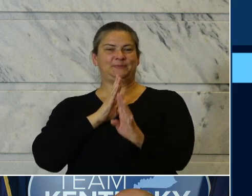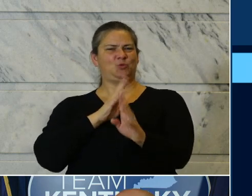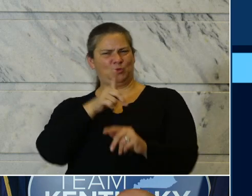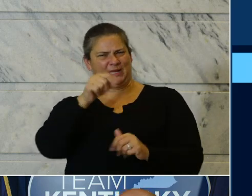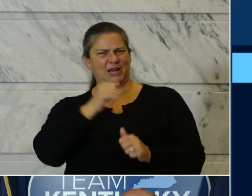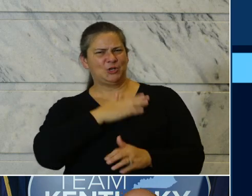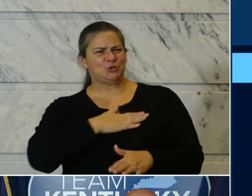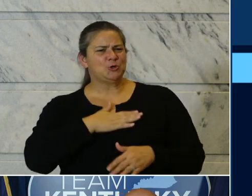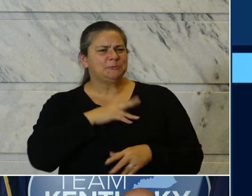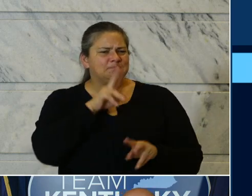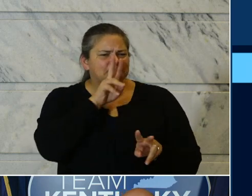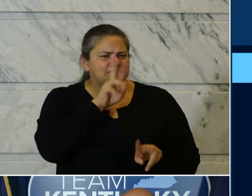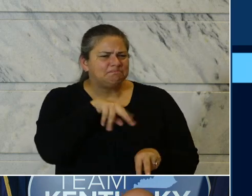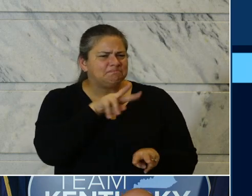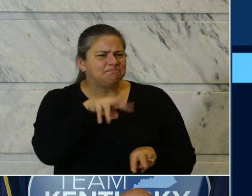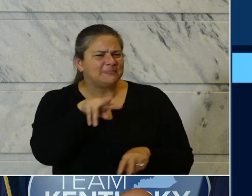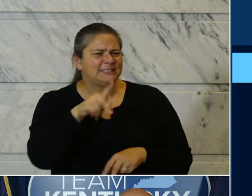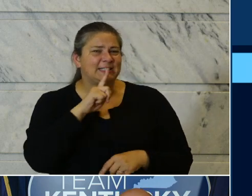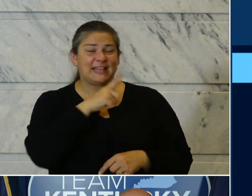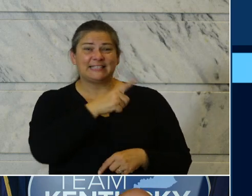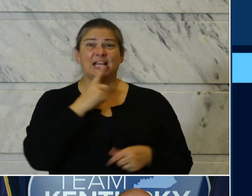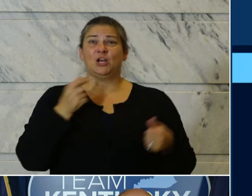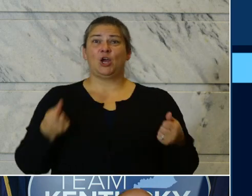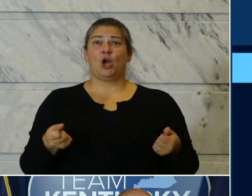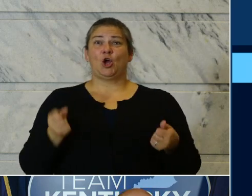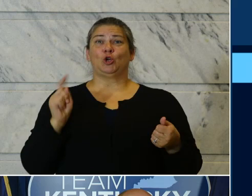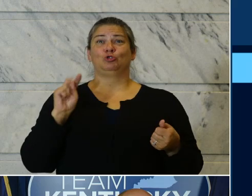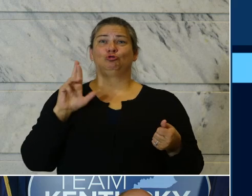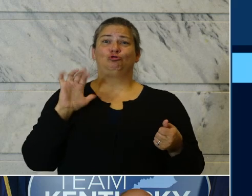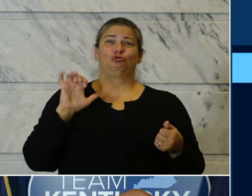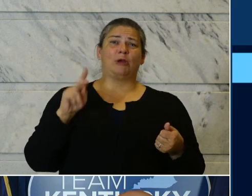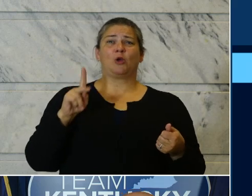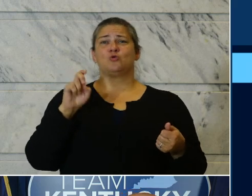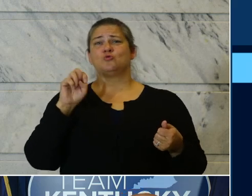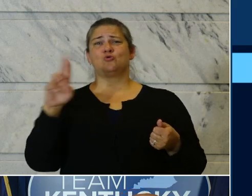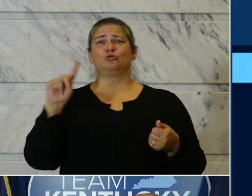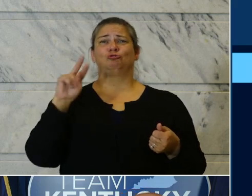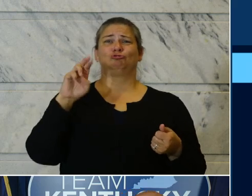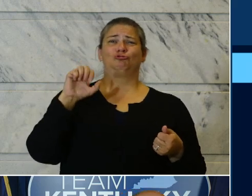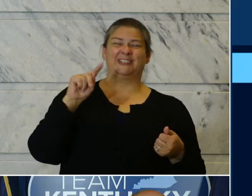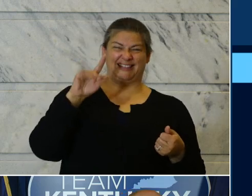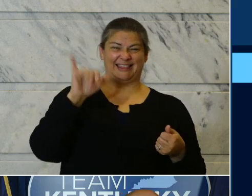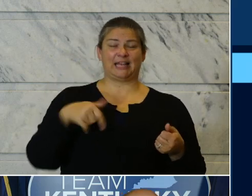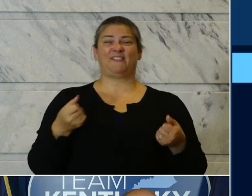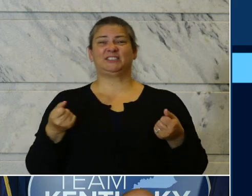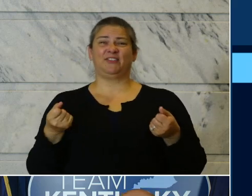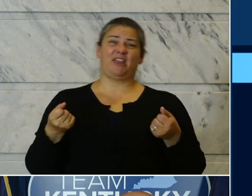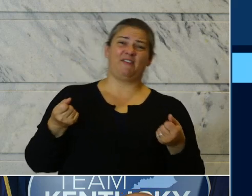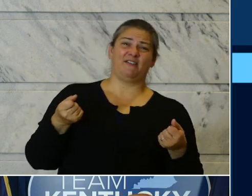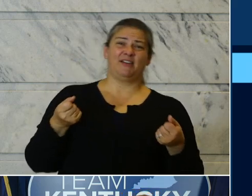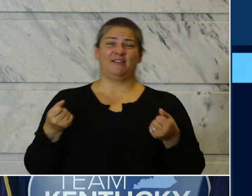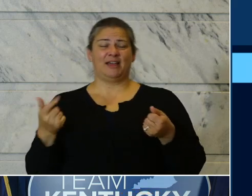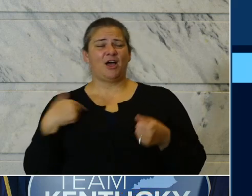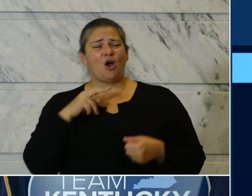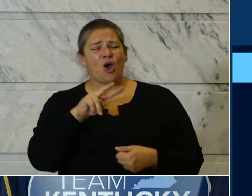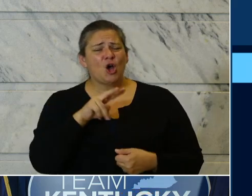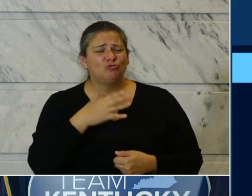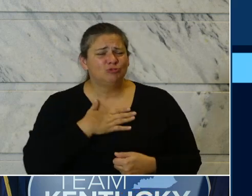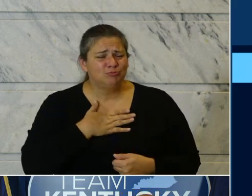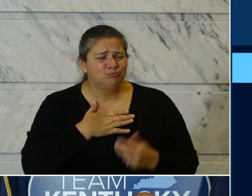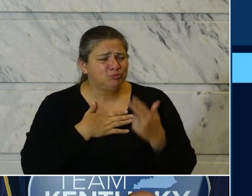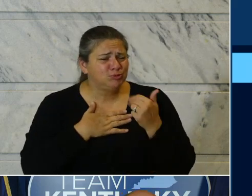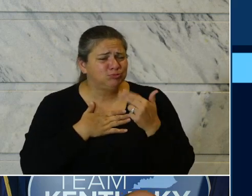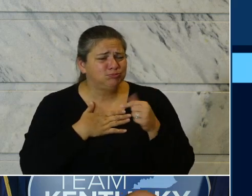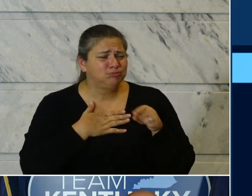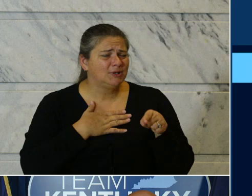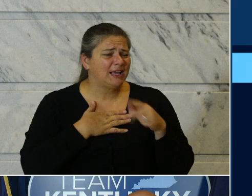their costumes and have them say trick or treat and tell them they look adorable. Just stay at your porch in the door and put the candy out like